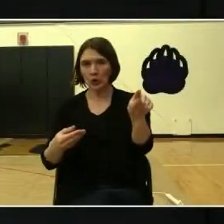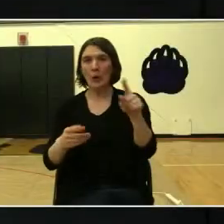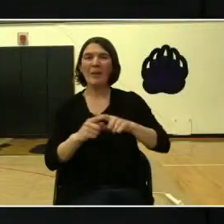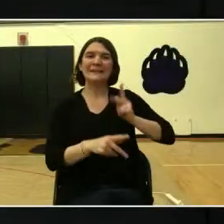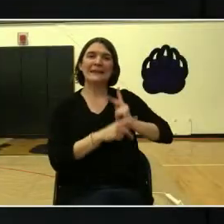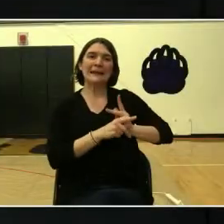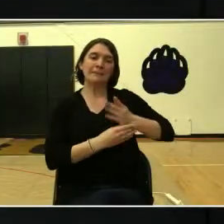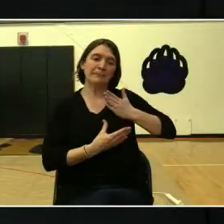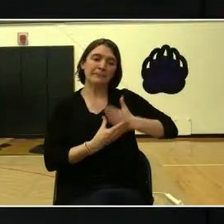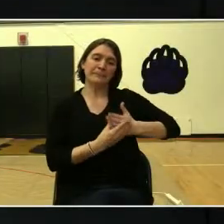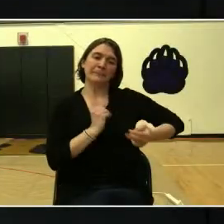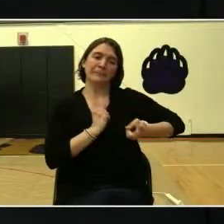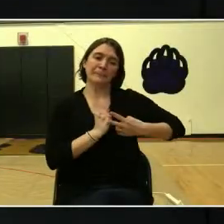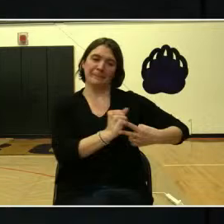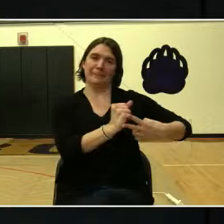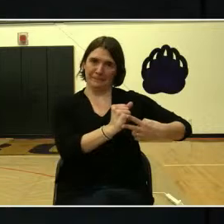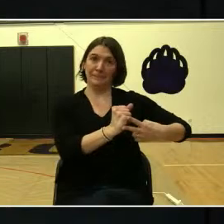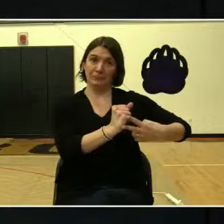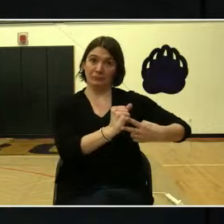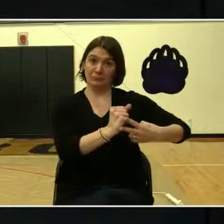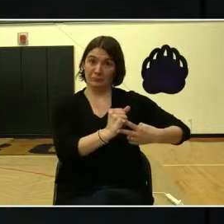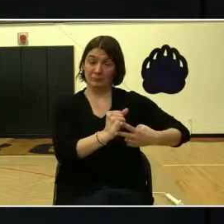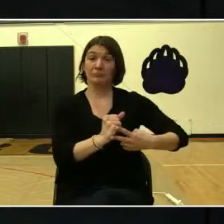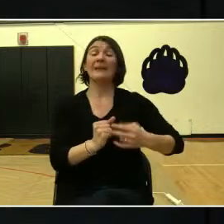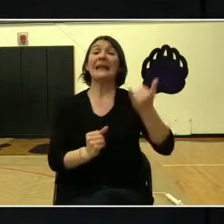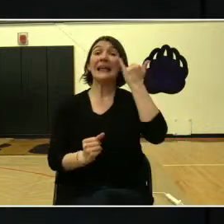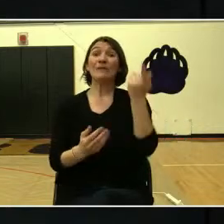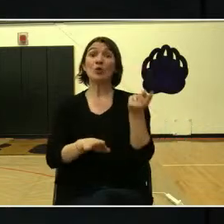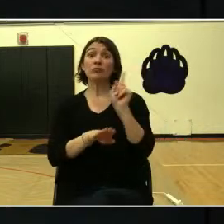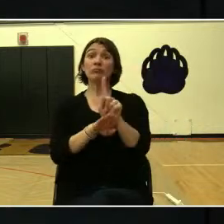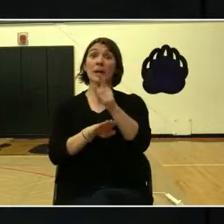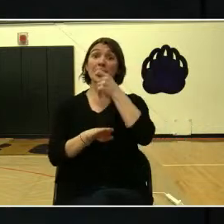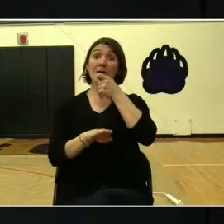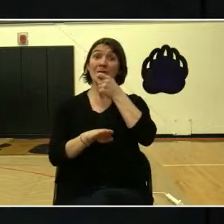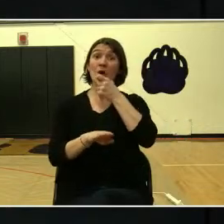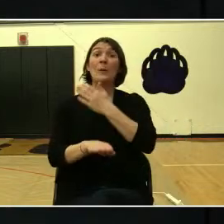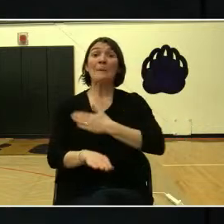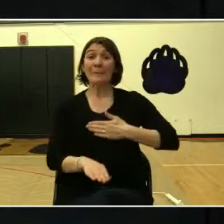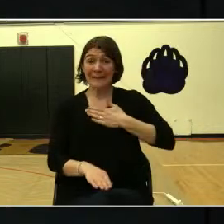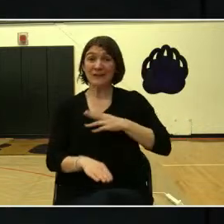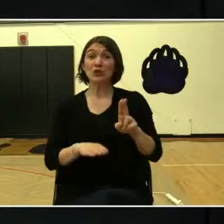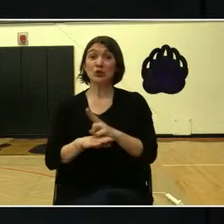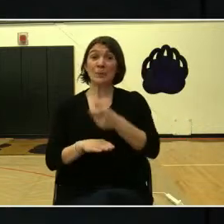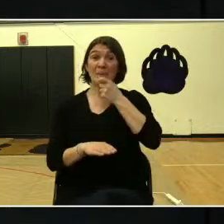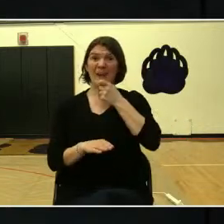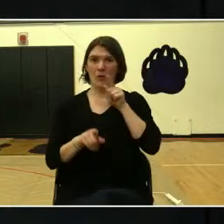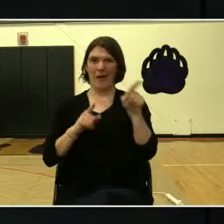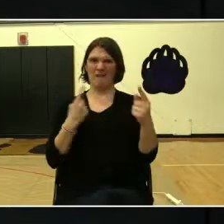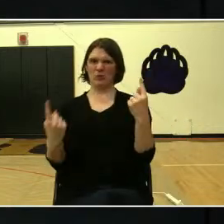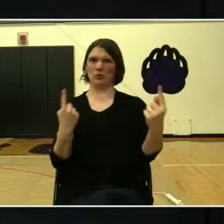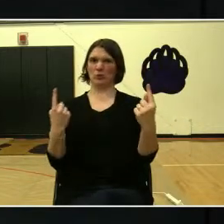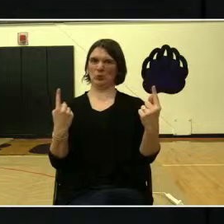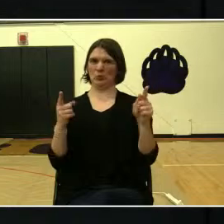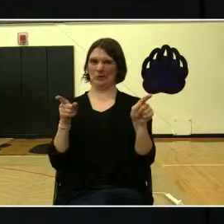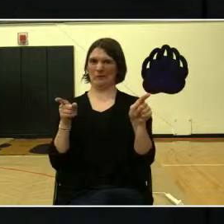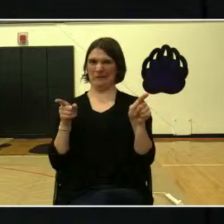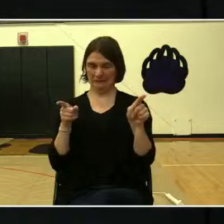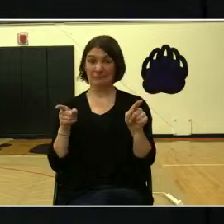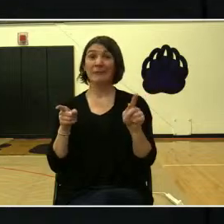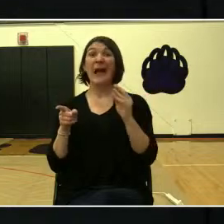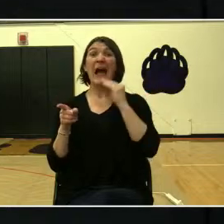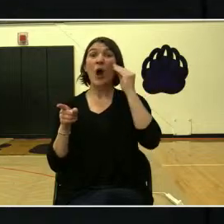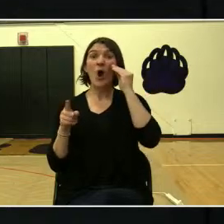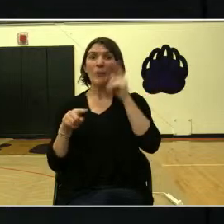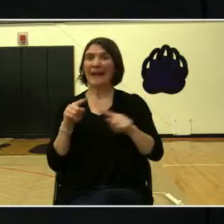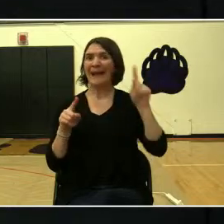the specifically requested Ed action when you speak please use one of the two microphones so viewers at